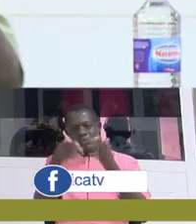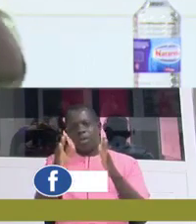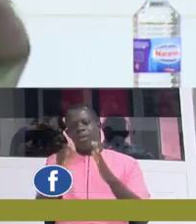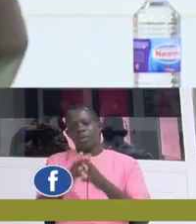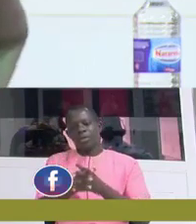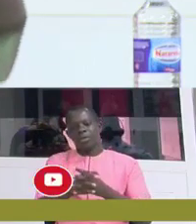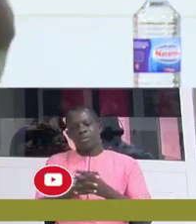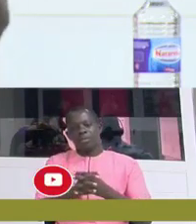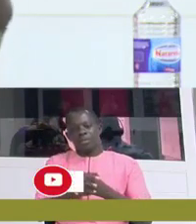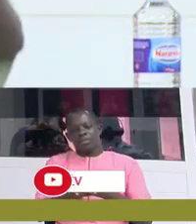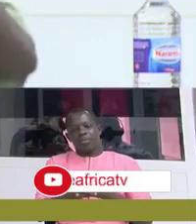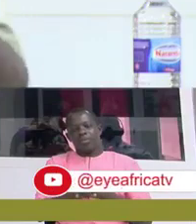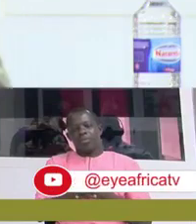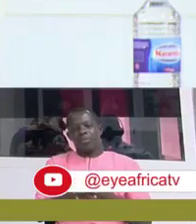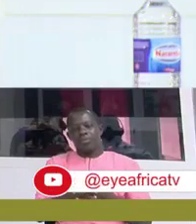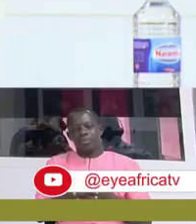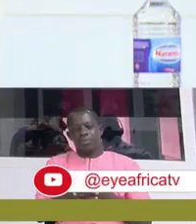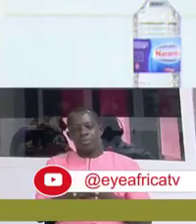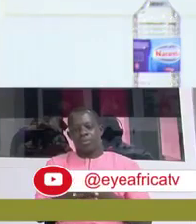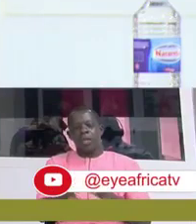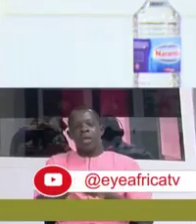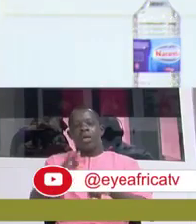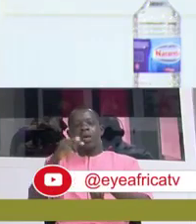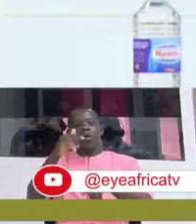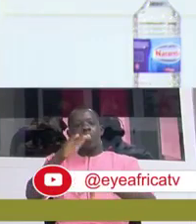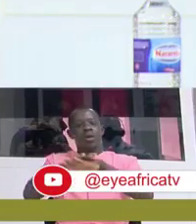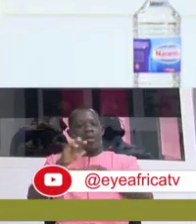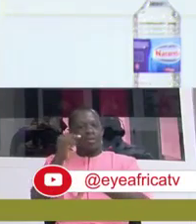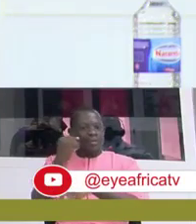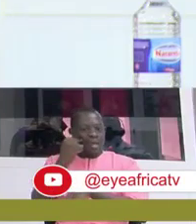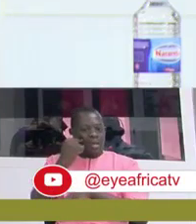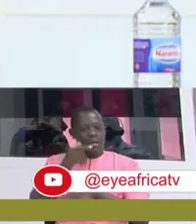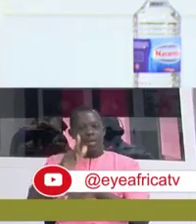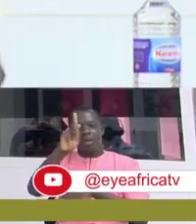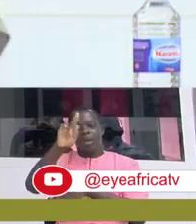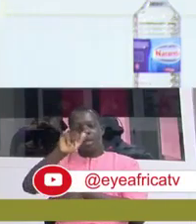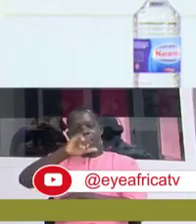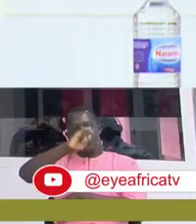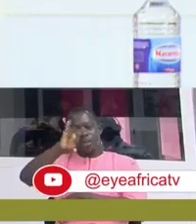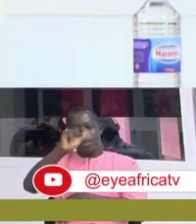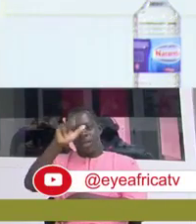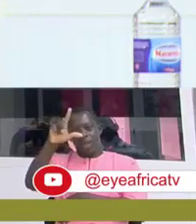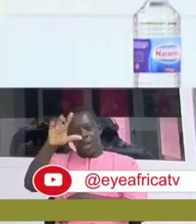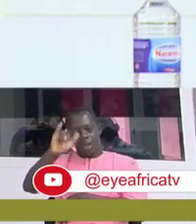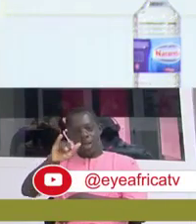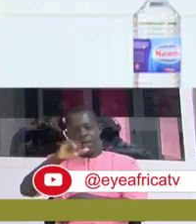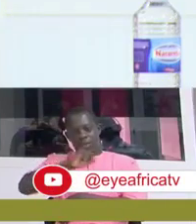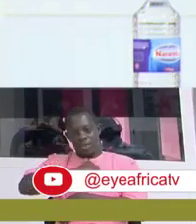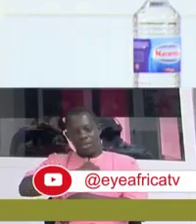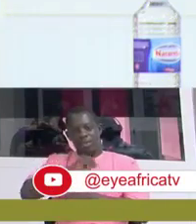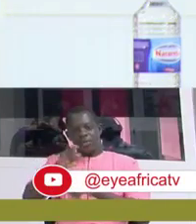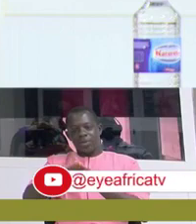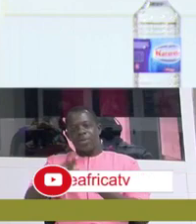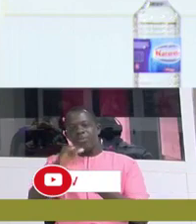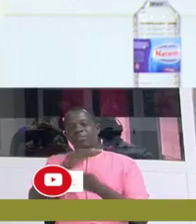last Kajali fala lungomena. The day they killed Kajali, walum Musa nata purkan kati. That day Musa came to break